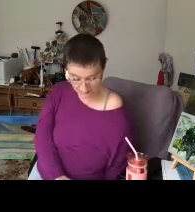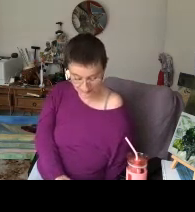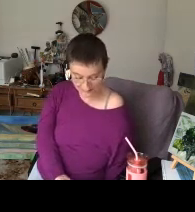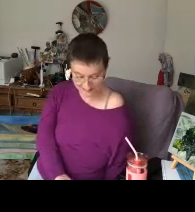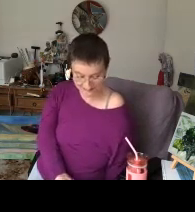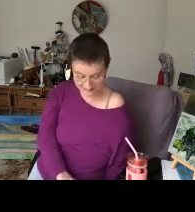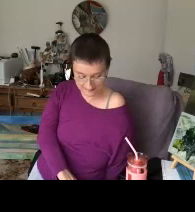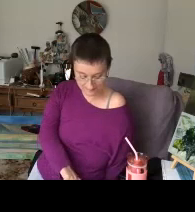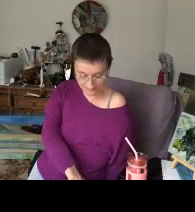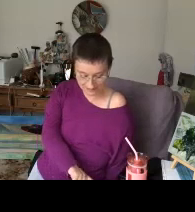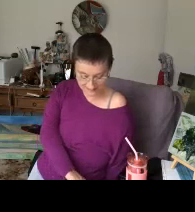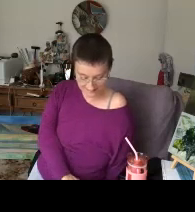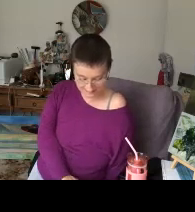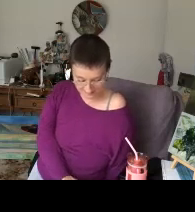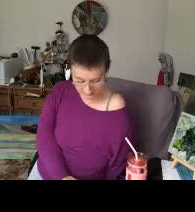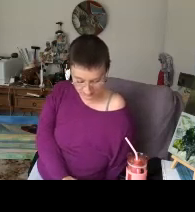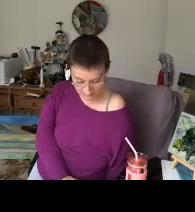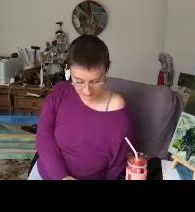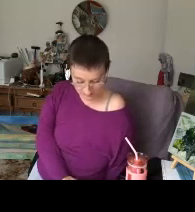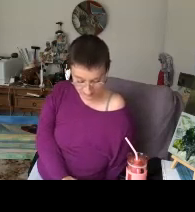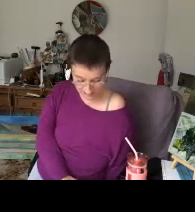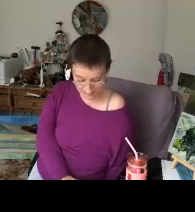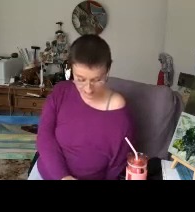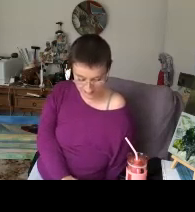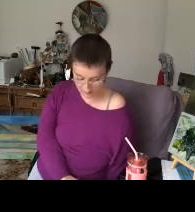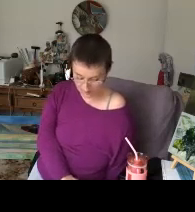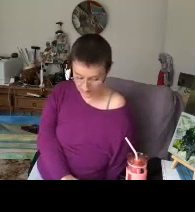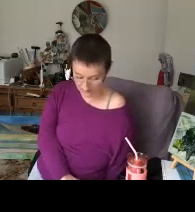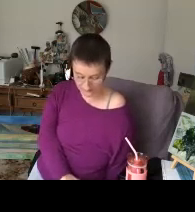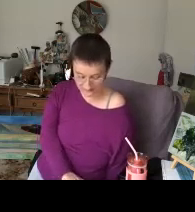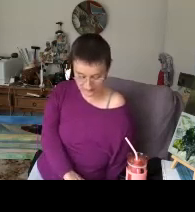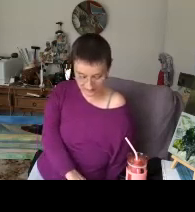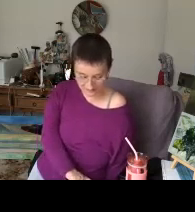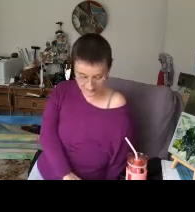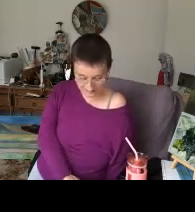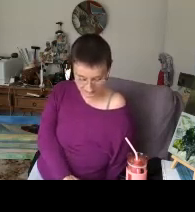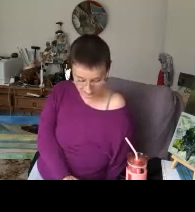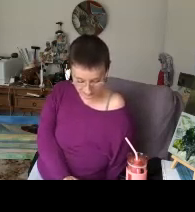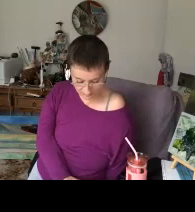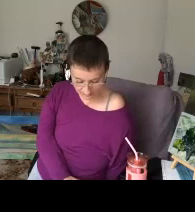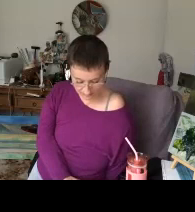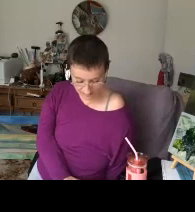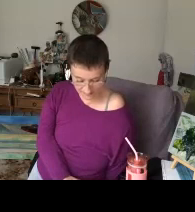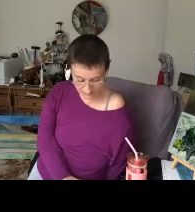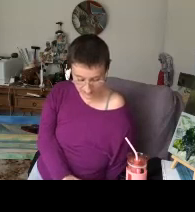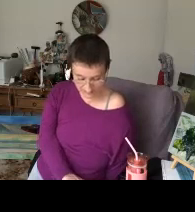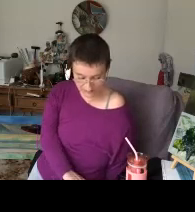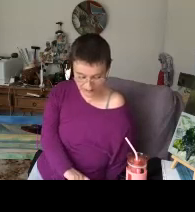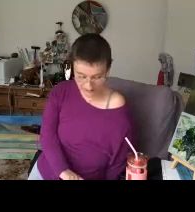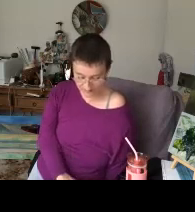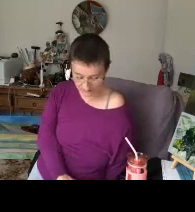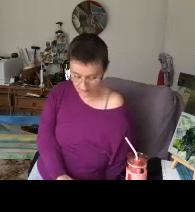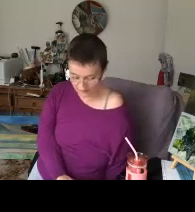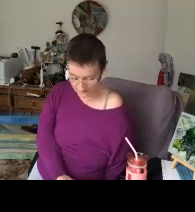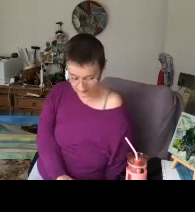my accent there. And this is when I presented a bouquet of flowers to Princess Anne, who came to